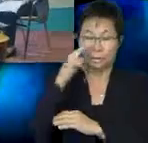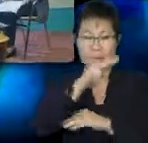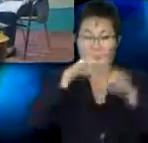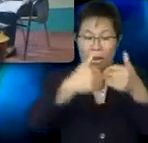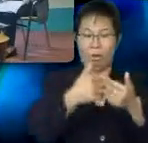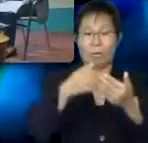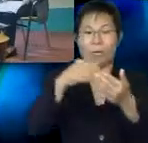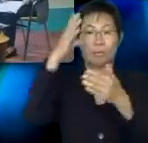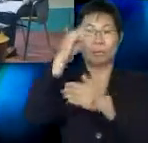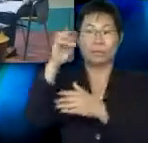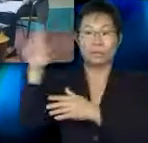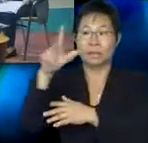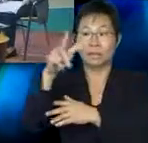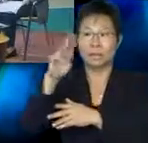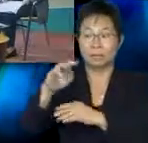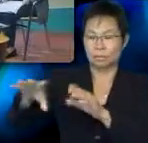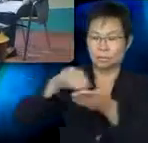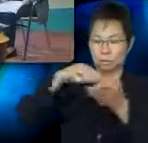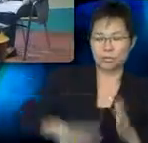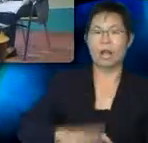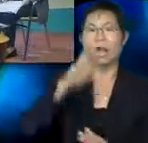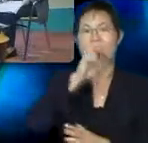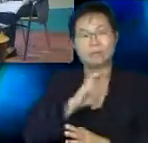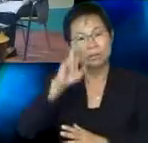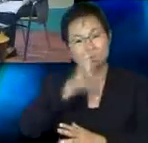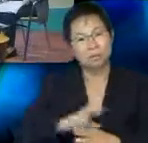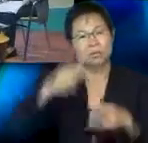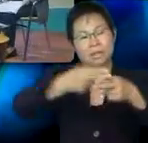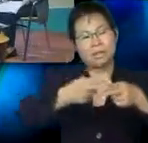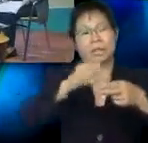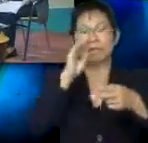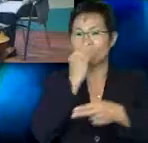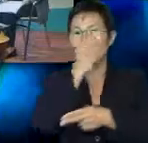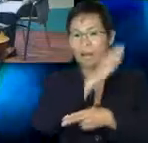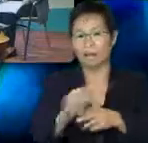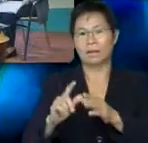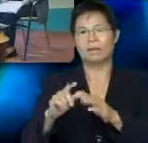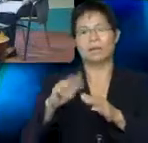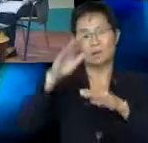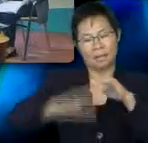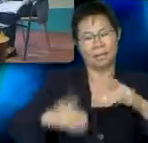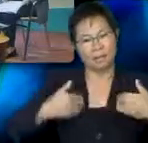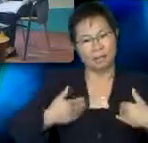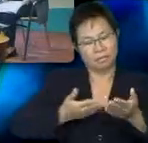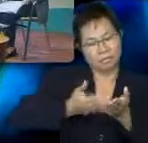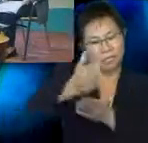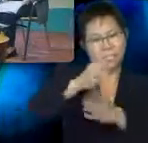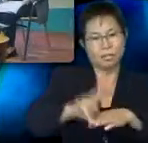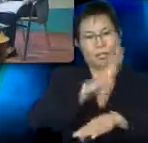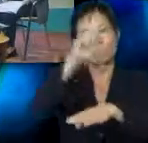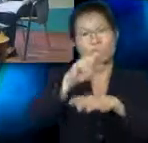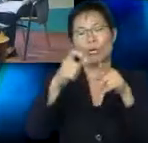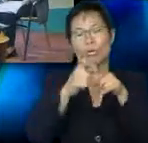Lim's students first articulate the name of a flower, and then they have direct access to the